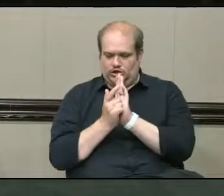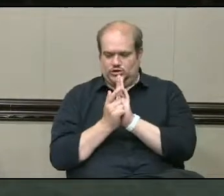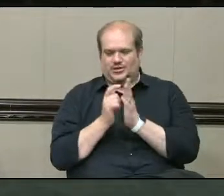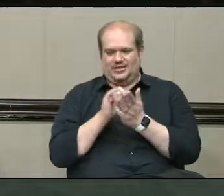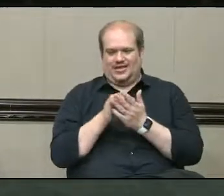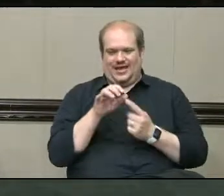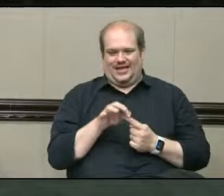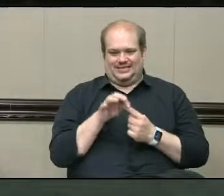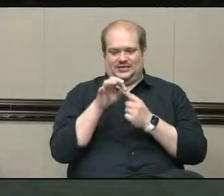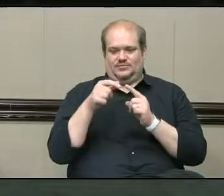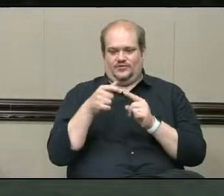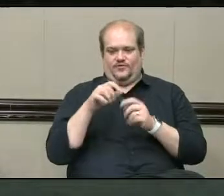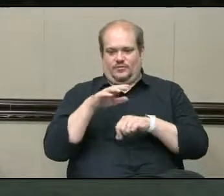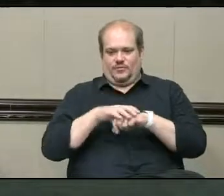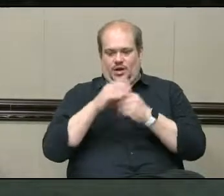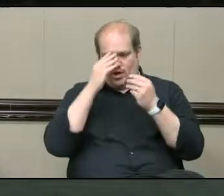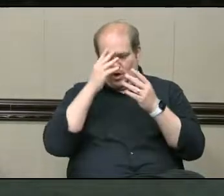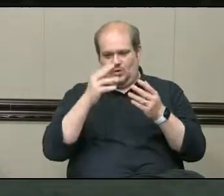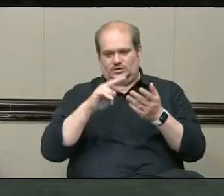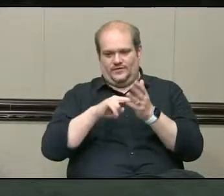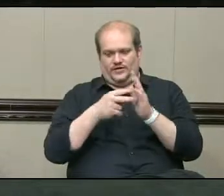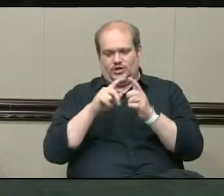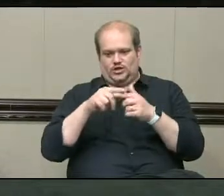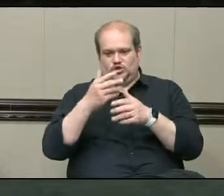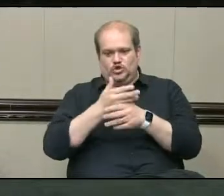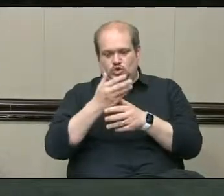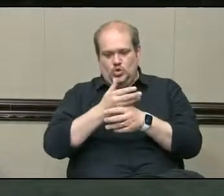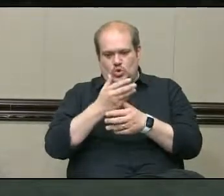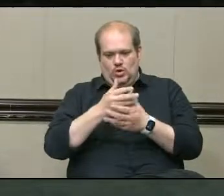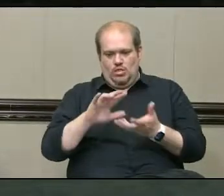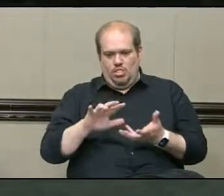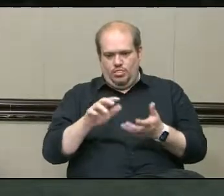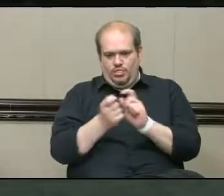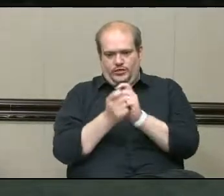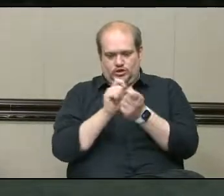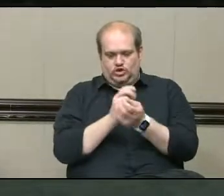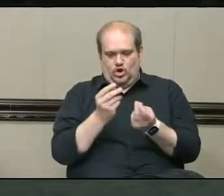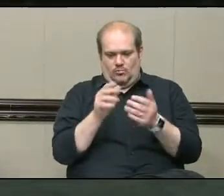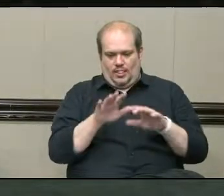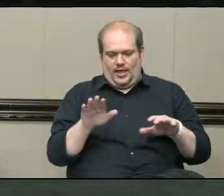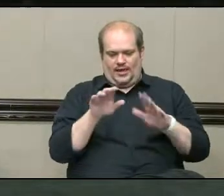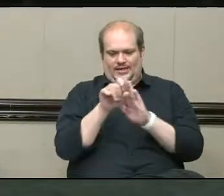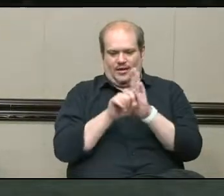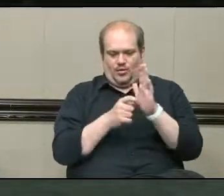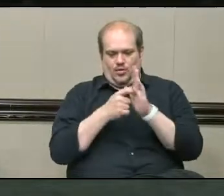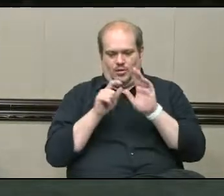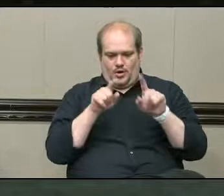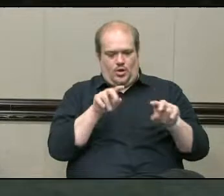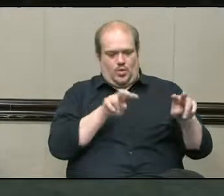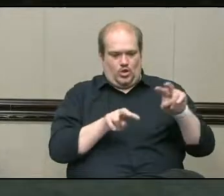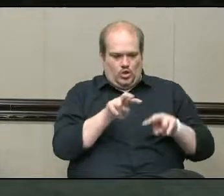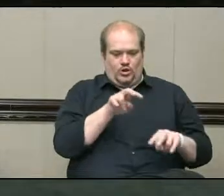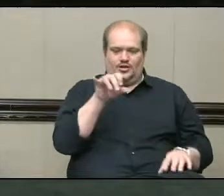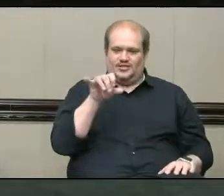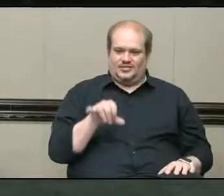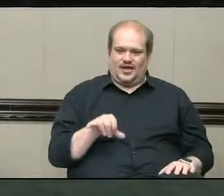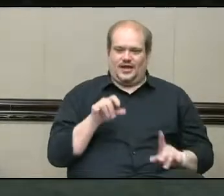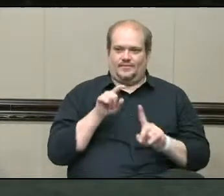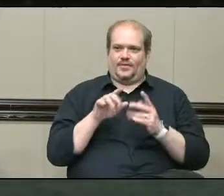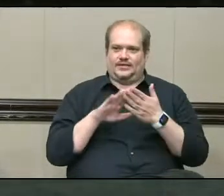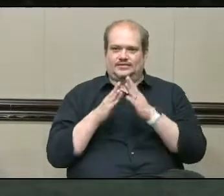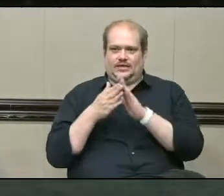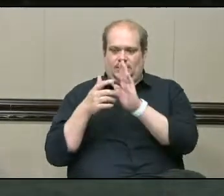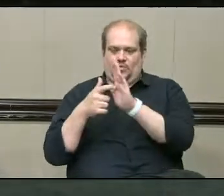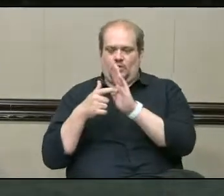is exempted from a notice of intent to disturb land by state requirement that we do go look at, this is a